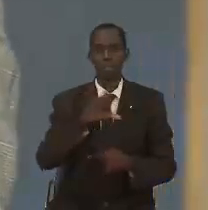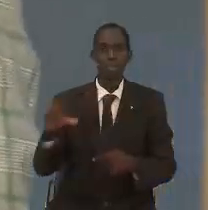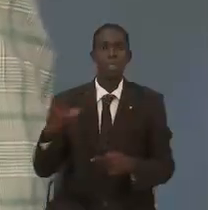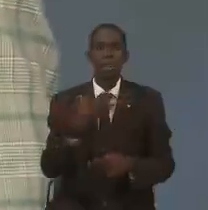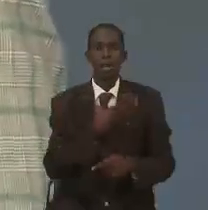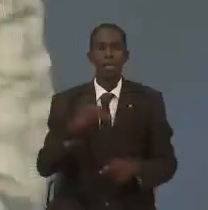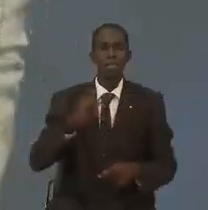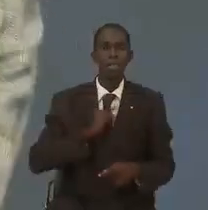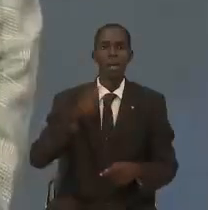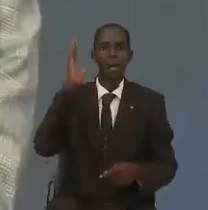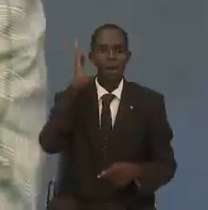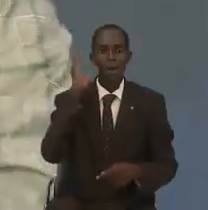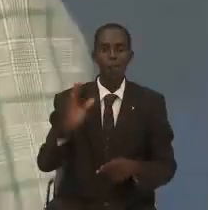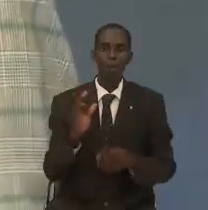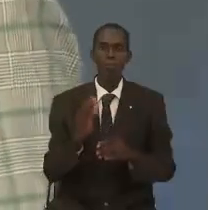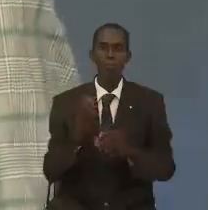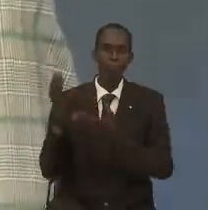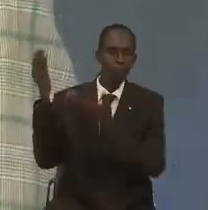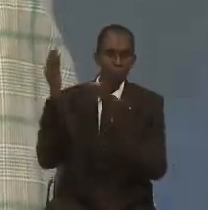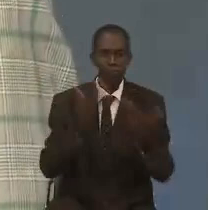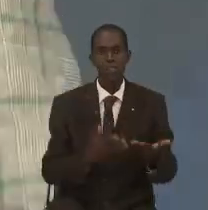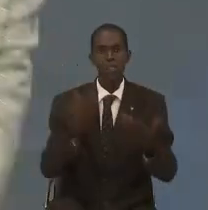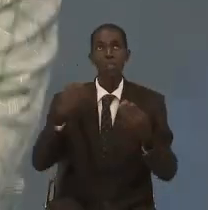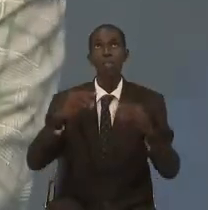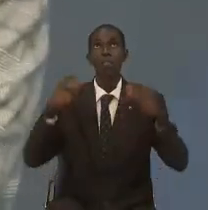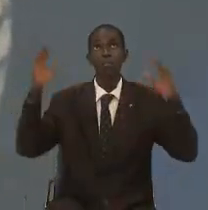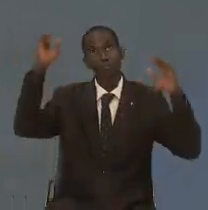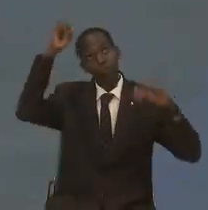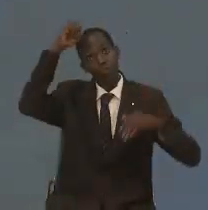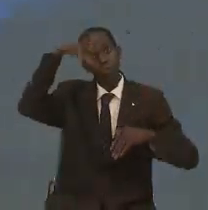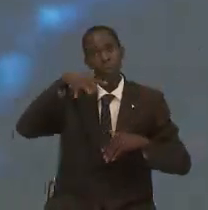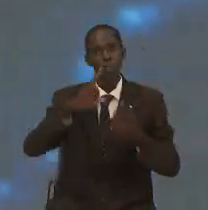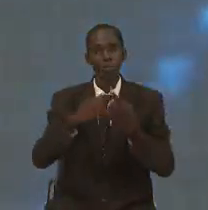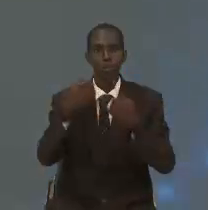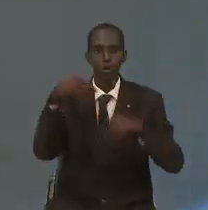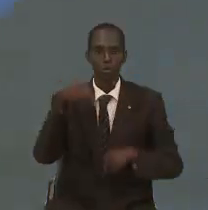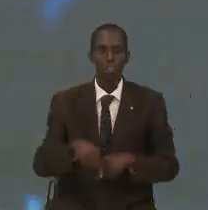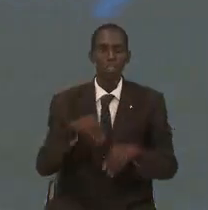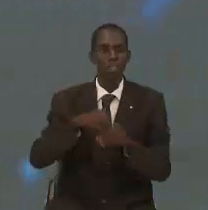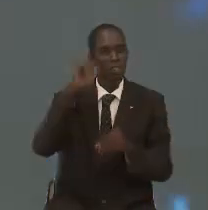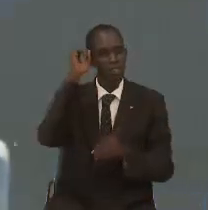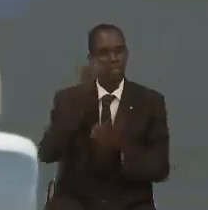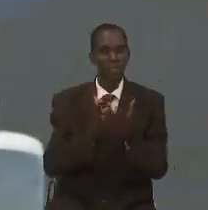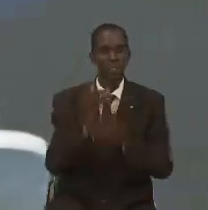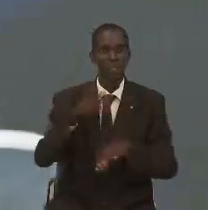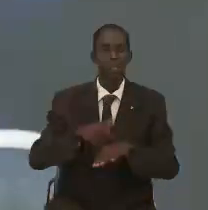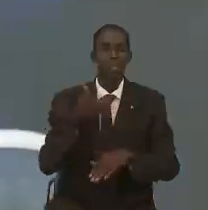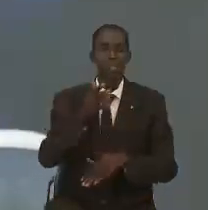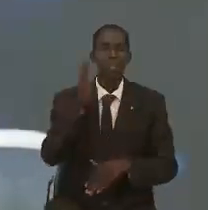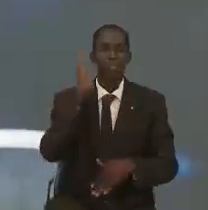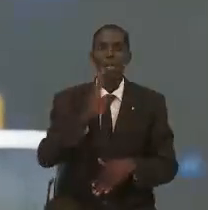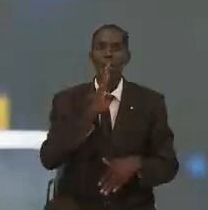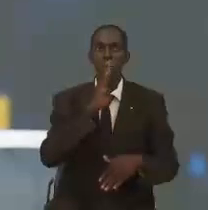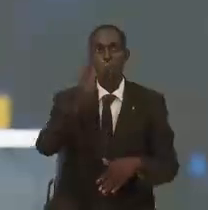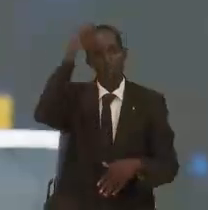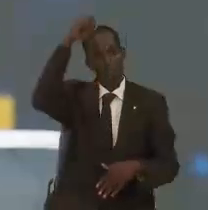will cause the shower to come down. In his season, there shall be